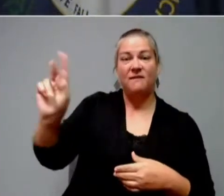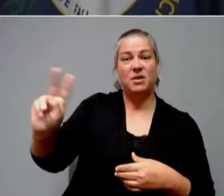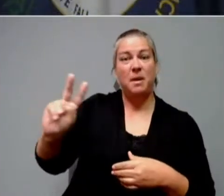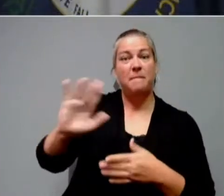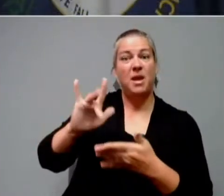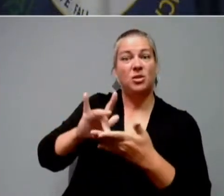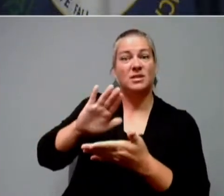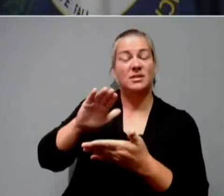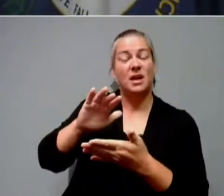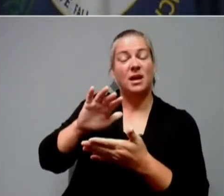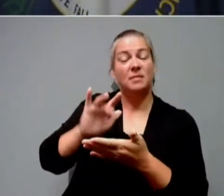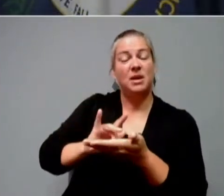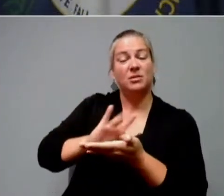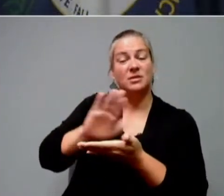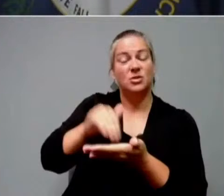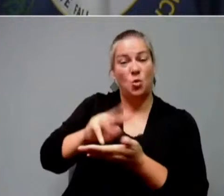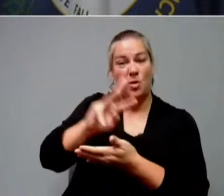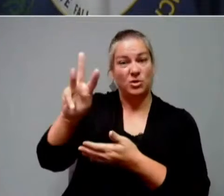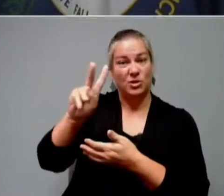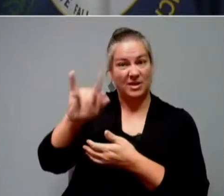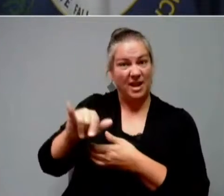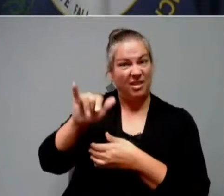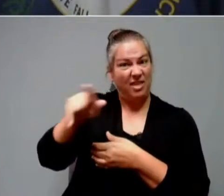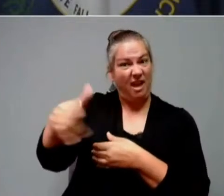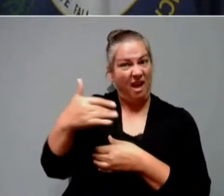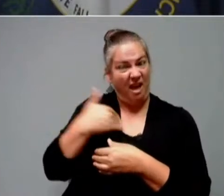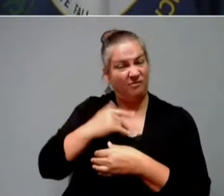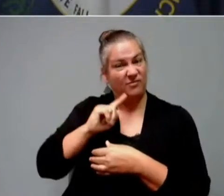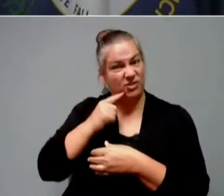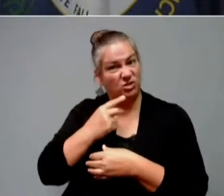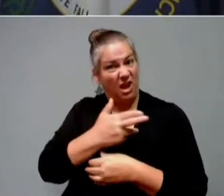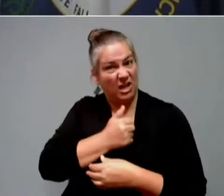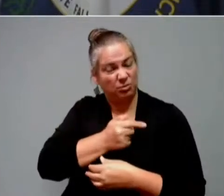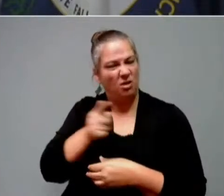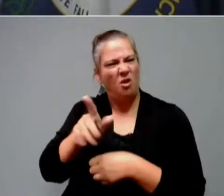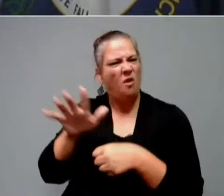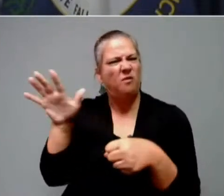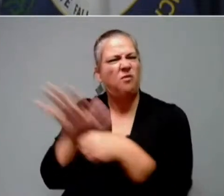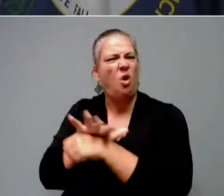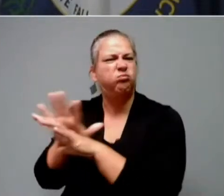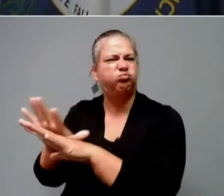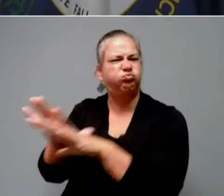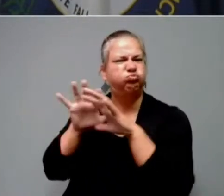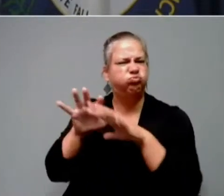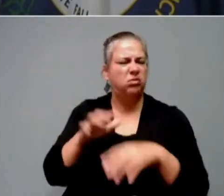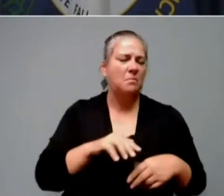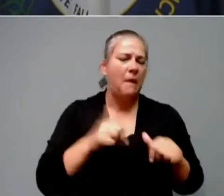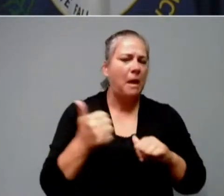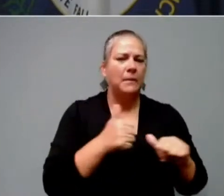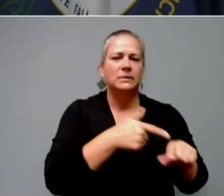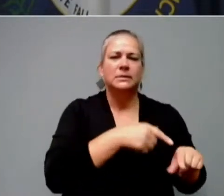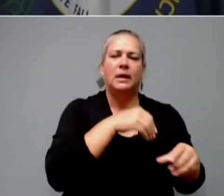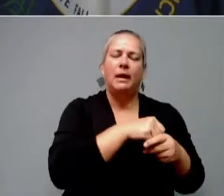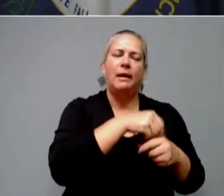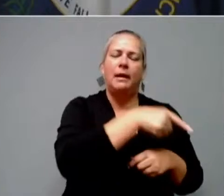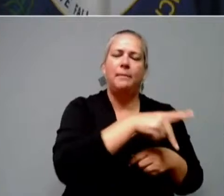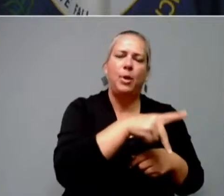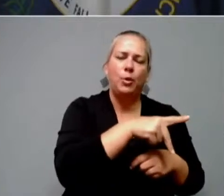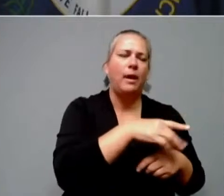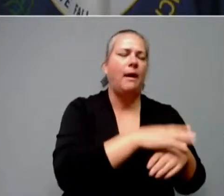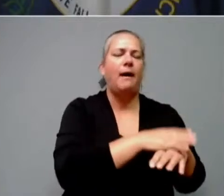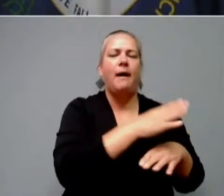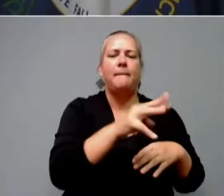Kentucky have to go when things get serious, is full. Baptist Health Paducah, Baptist Health Madisonville, both